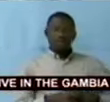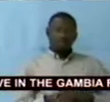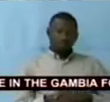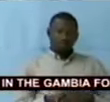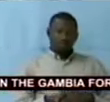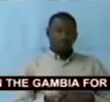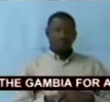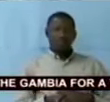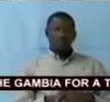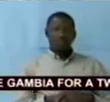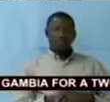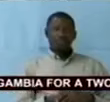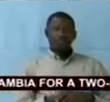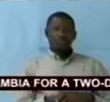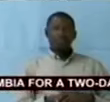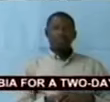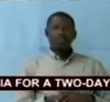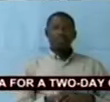I heard of